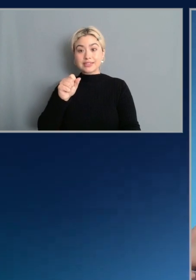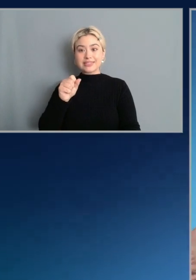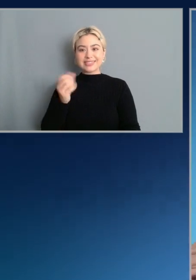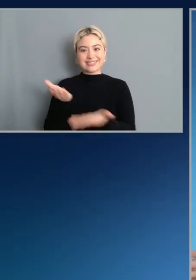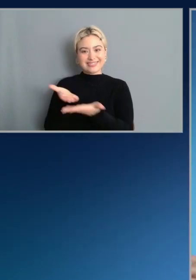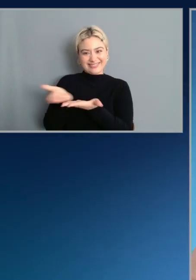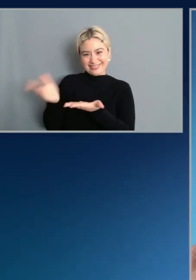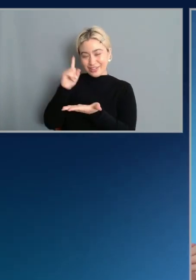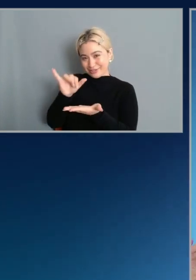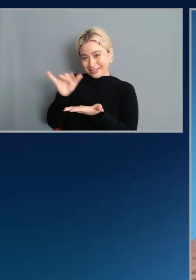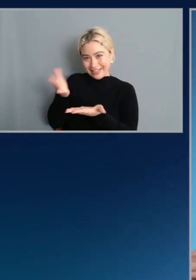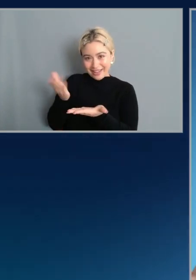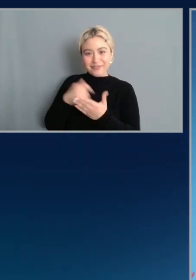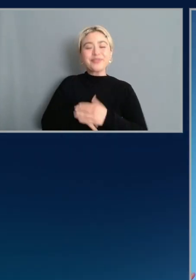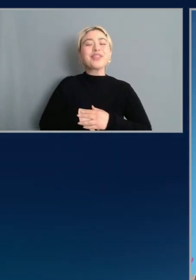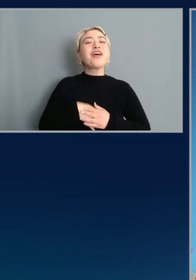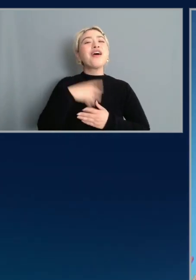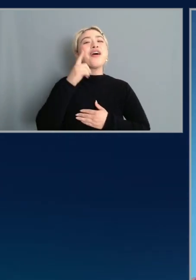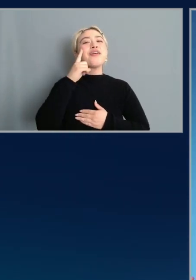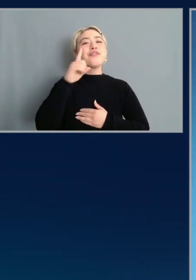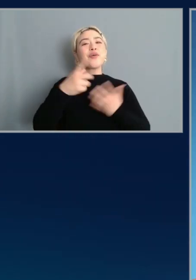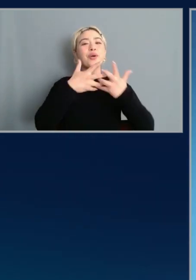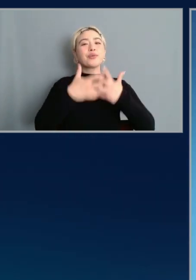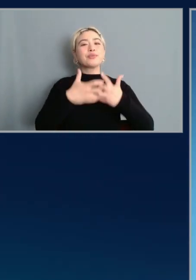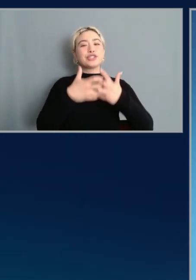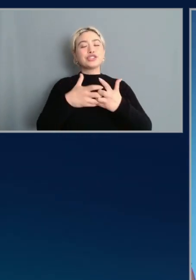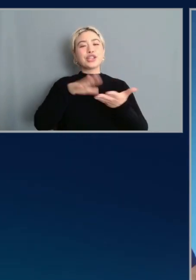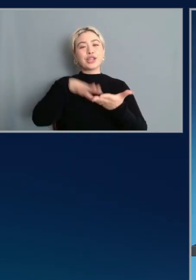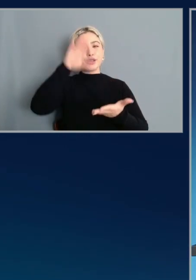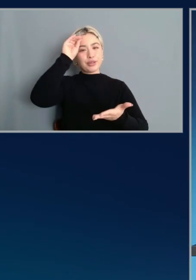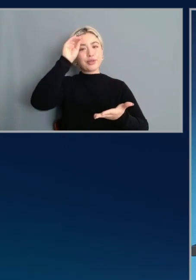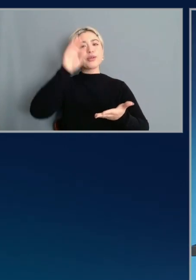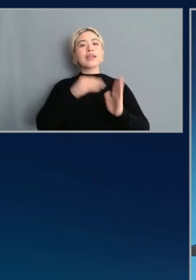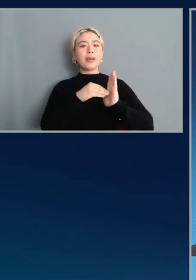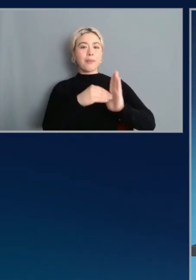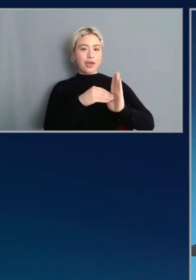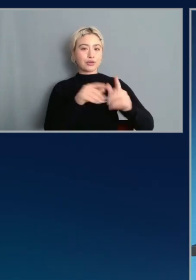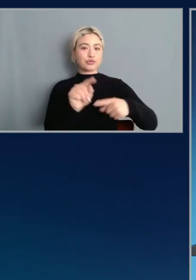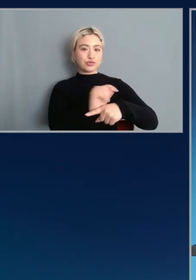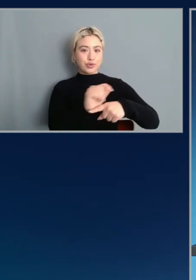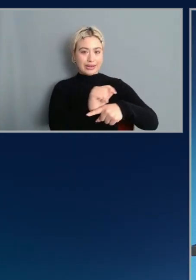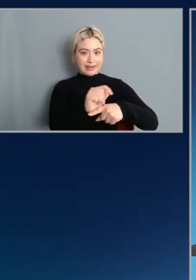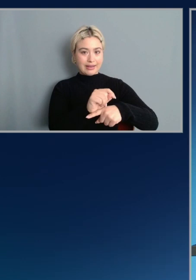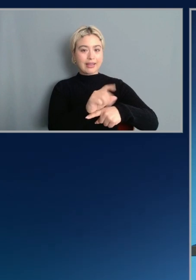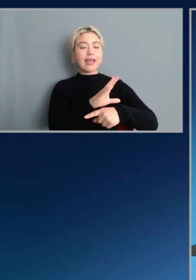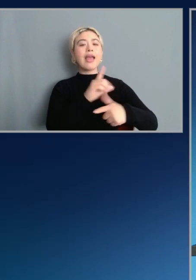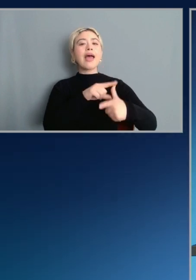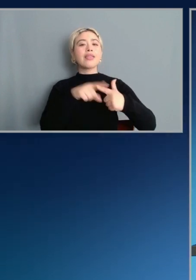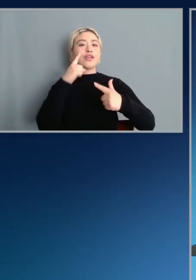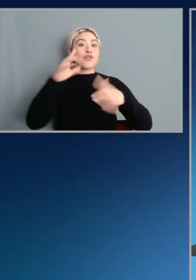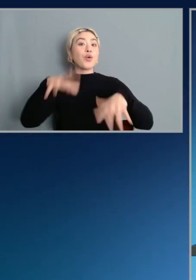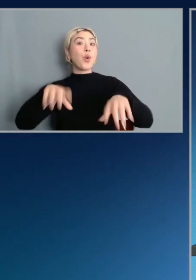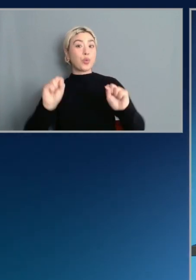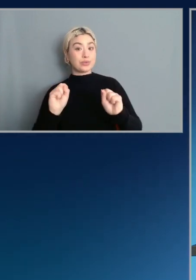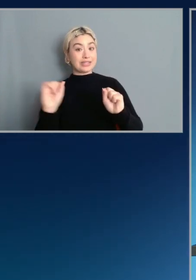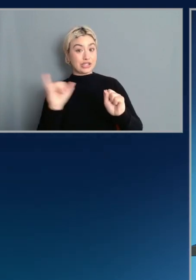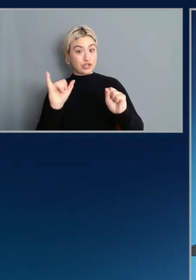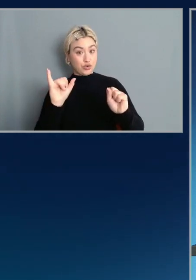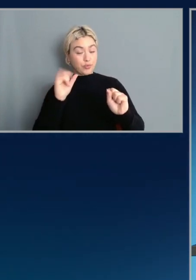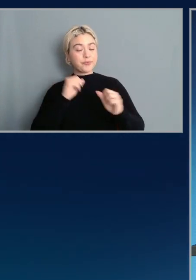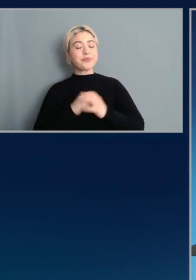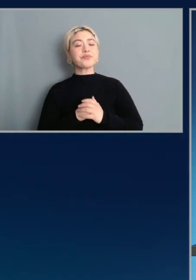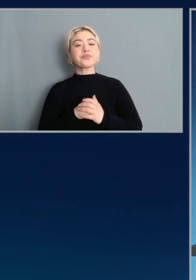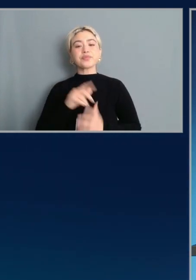silicon optimized for machine learning model training and then for machine learning model hosting. And so Trainium